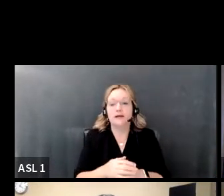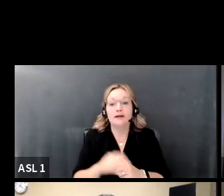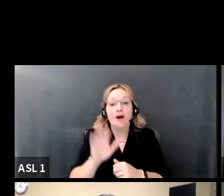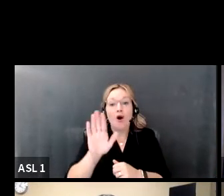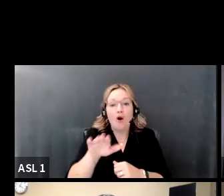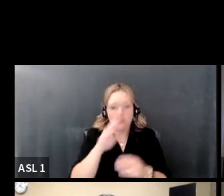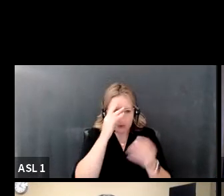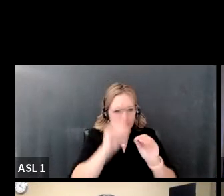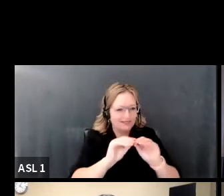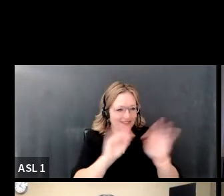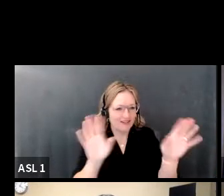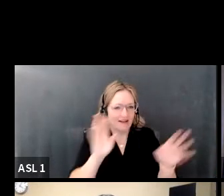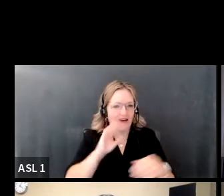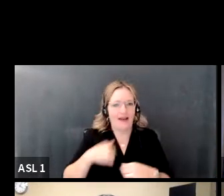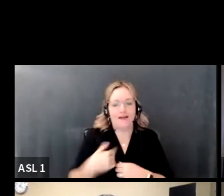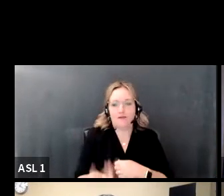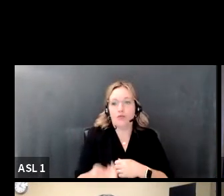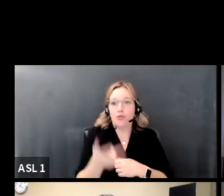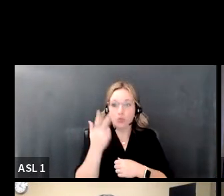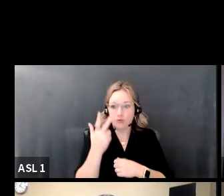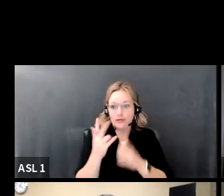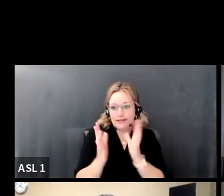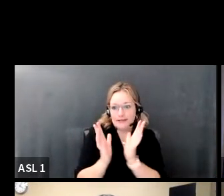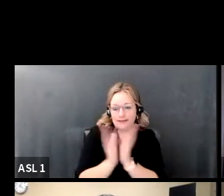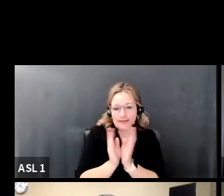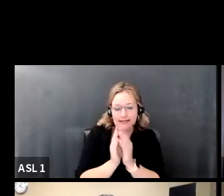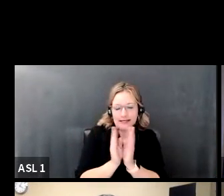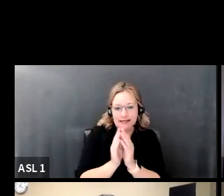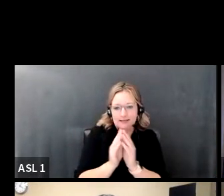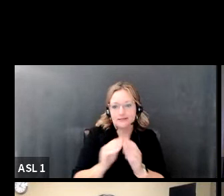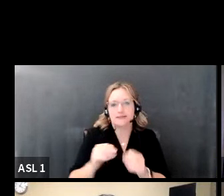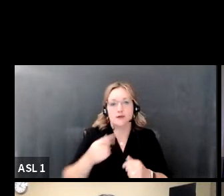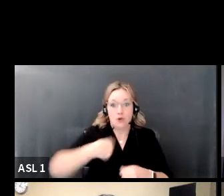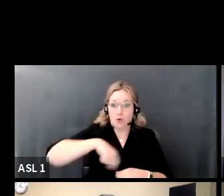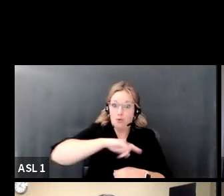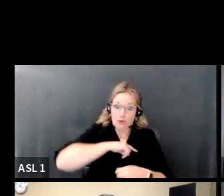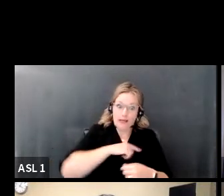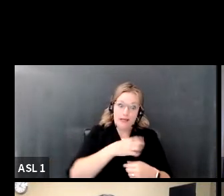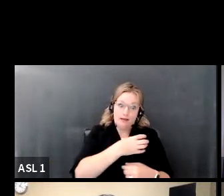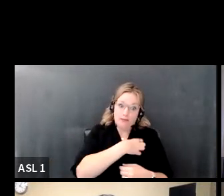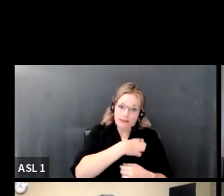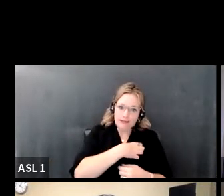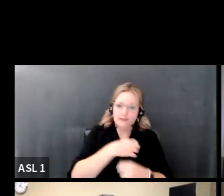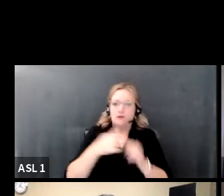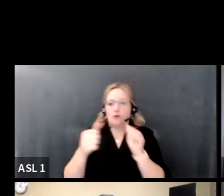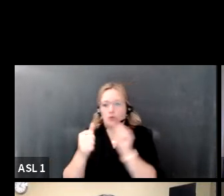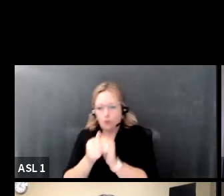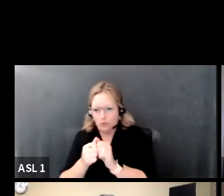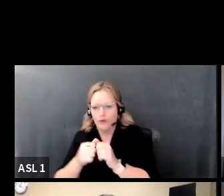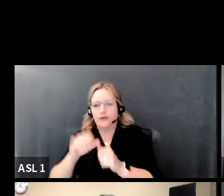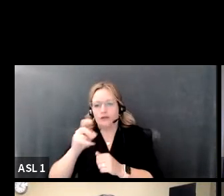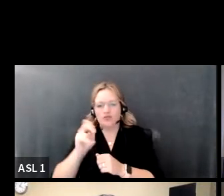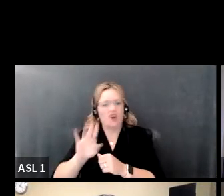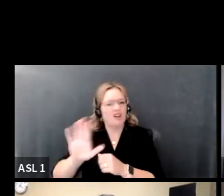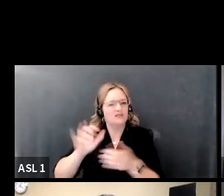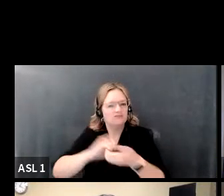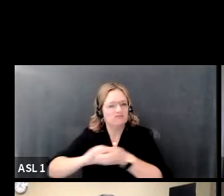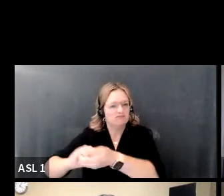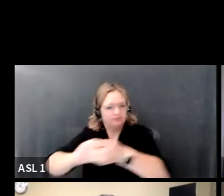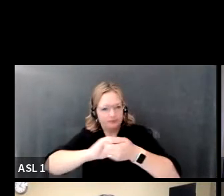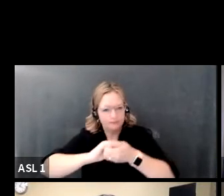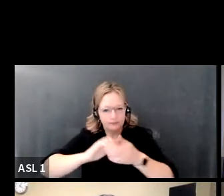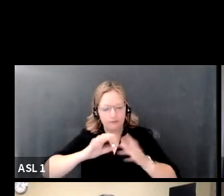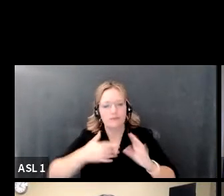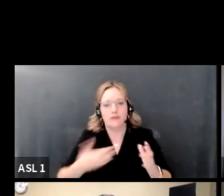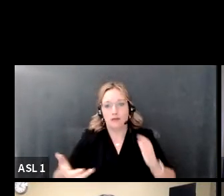meetings with sean and the coalition um uh interestingly um all the coalition members were invited by deputy chief